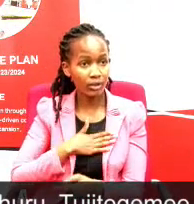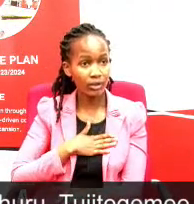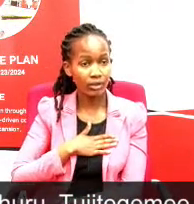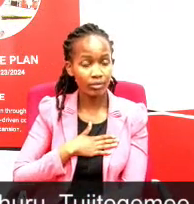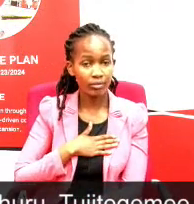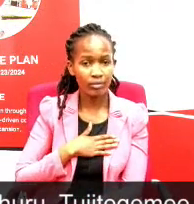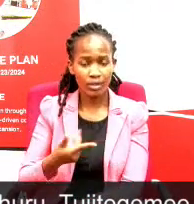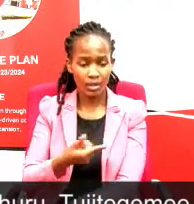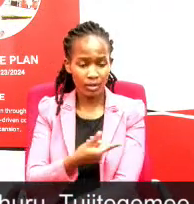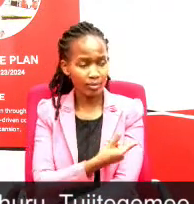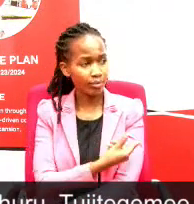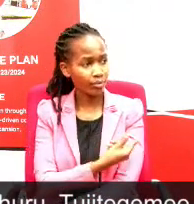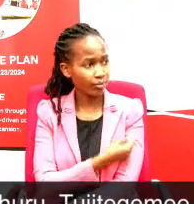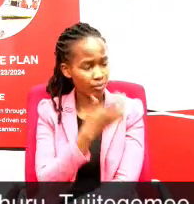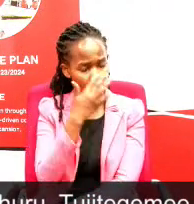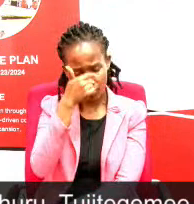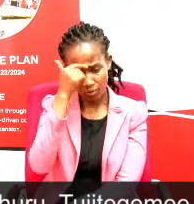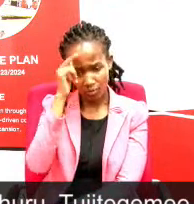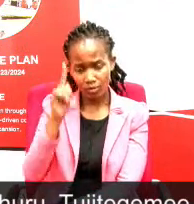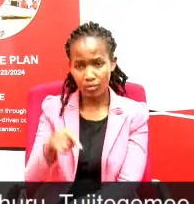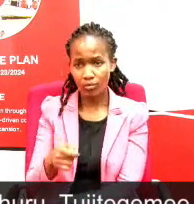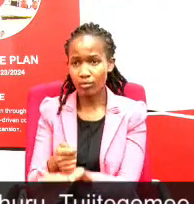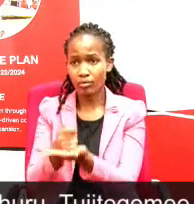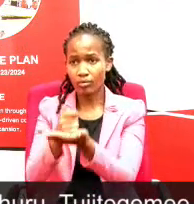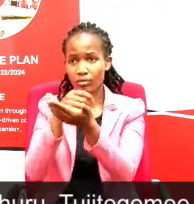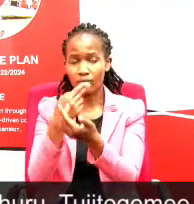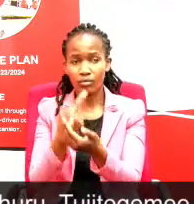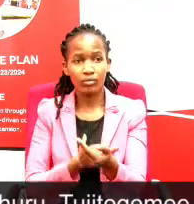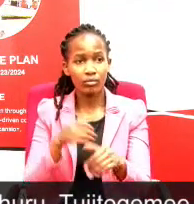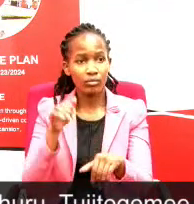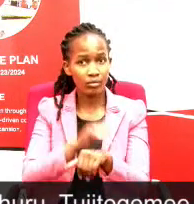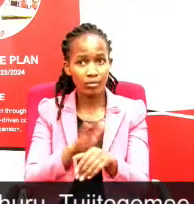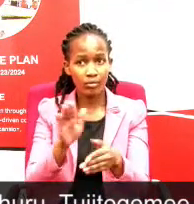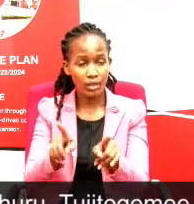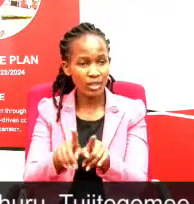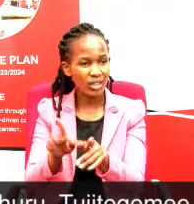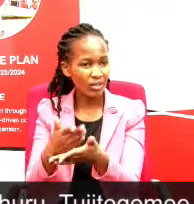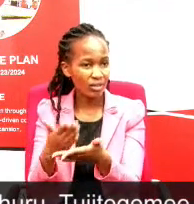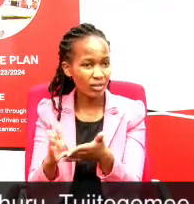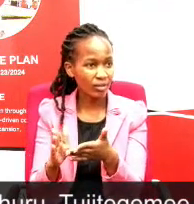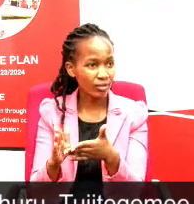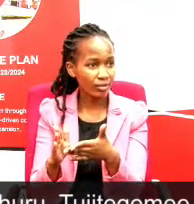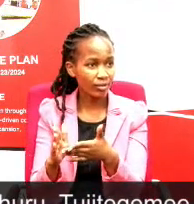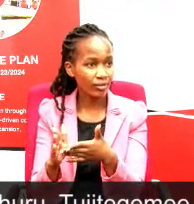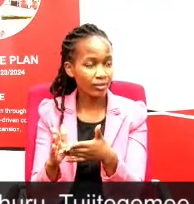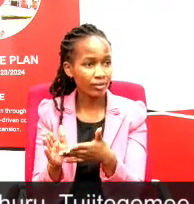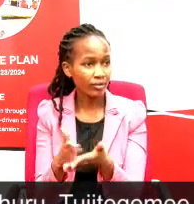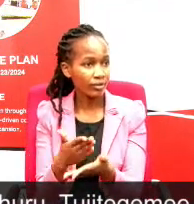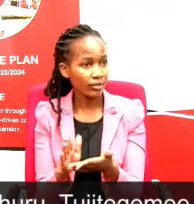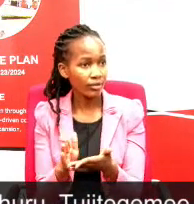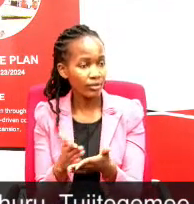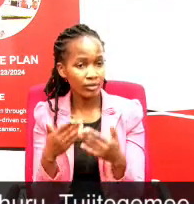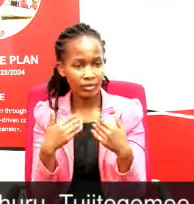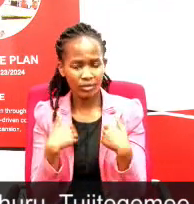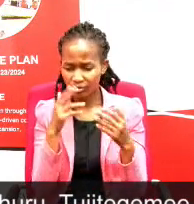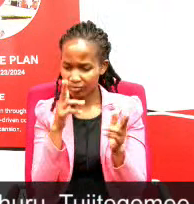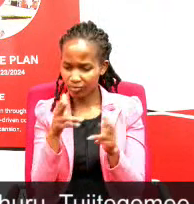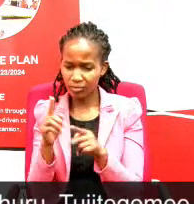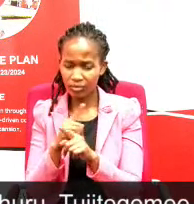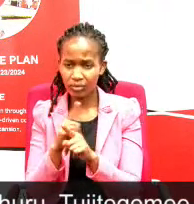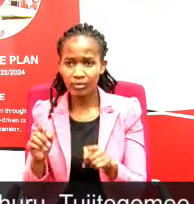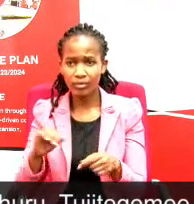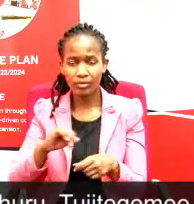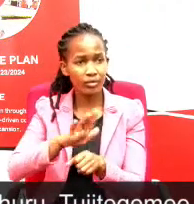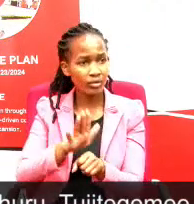vaccination coverage? Because that is what is going to help us get some semblance of normality. But otherwise,